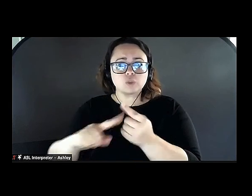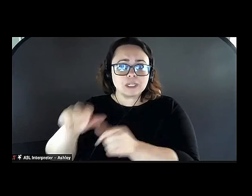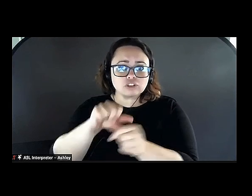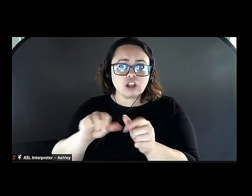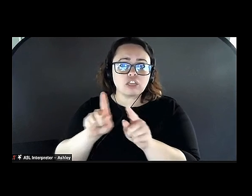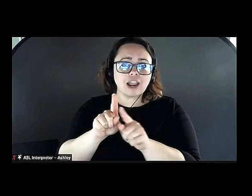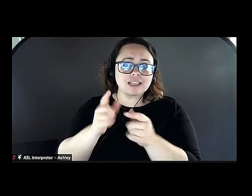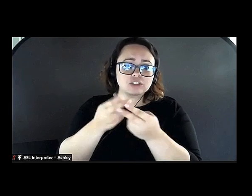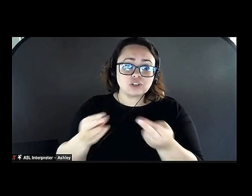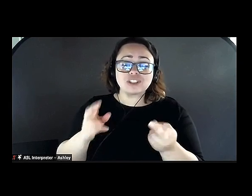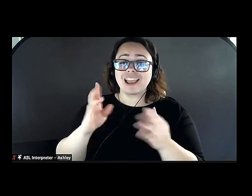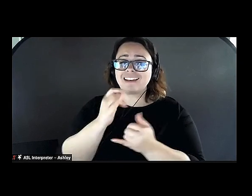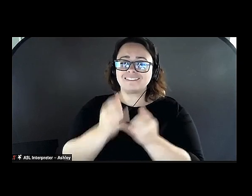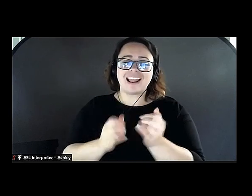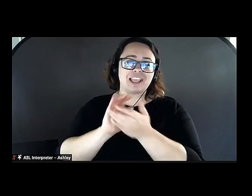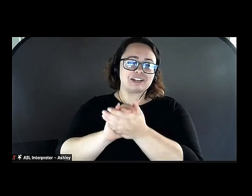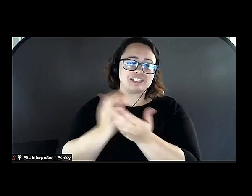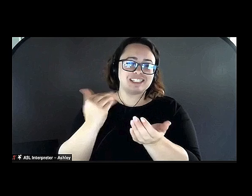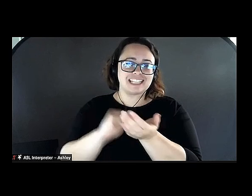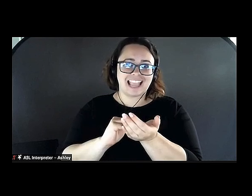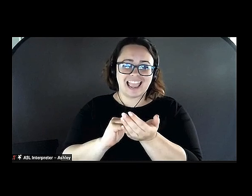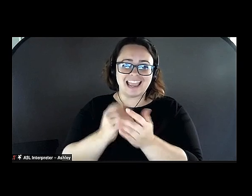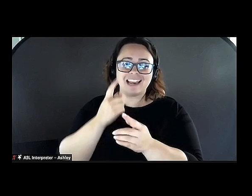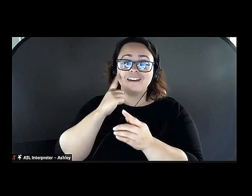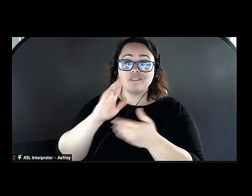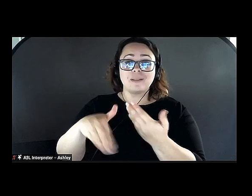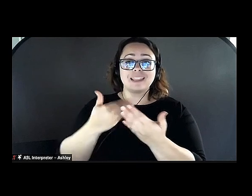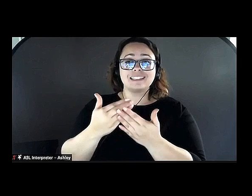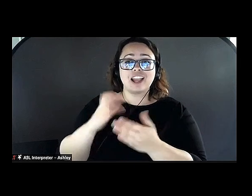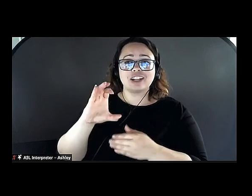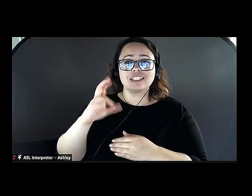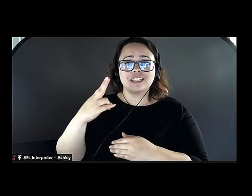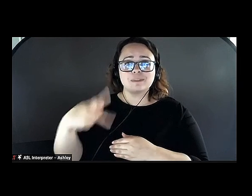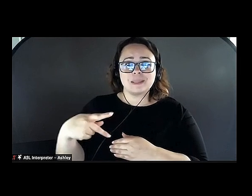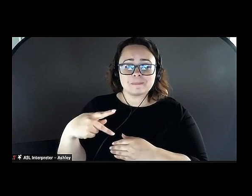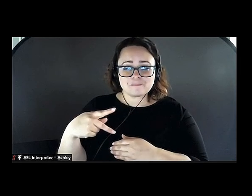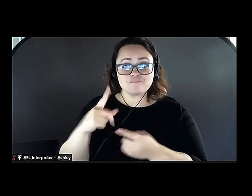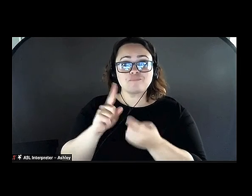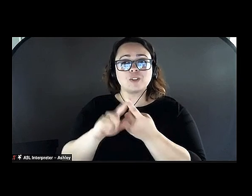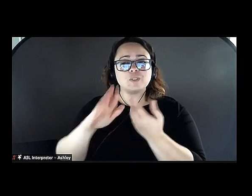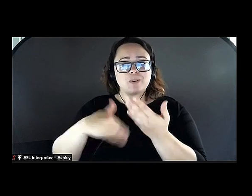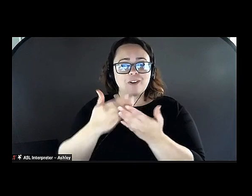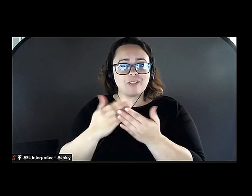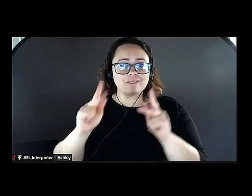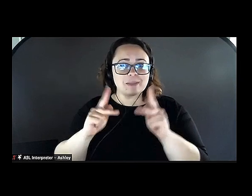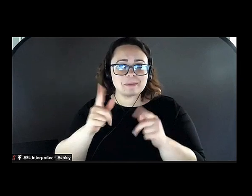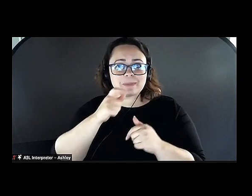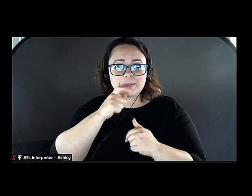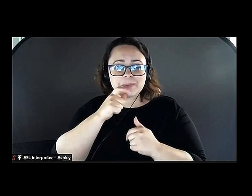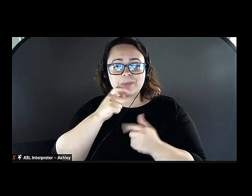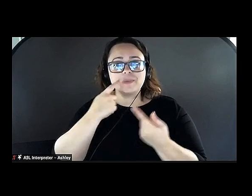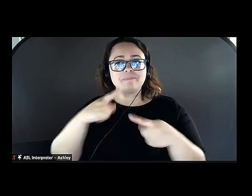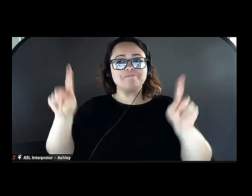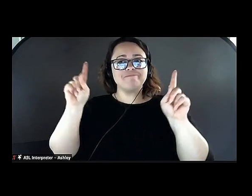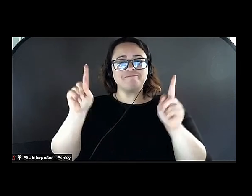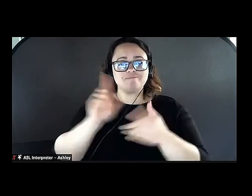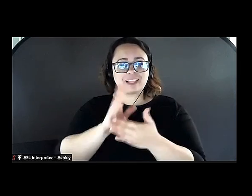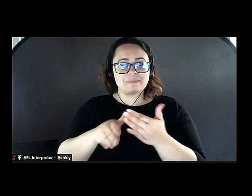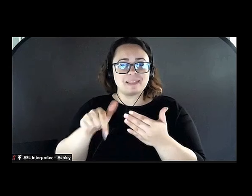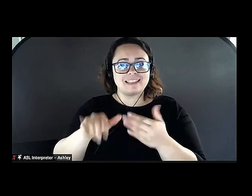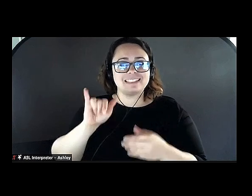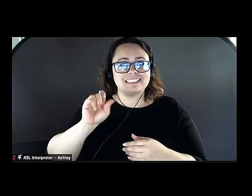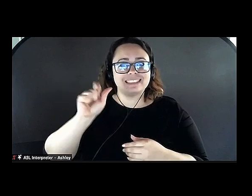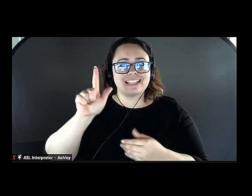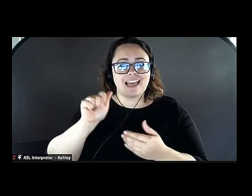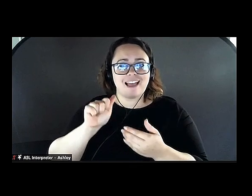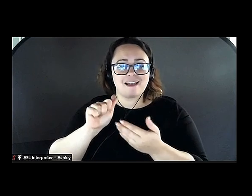finally, congratulations once again on behalf of the entire California Highway Patrol to all of the people that successfully completed this ISLA.